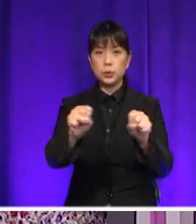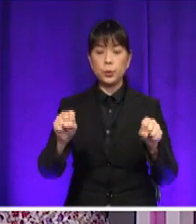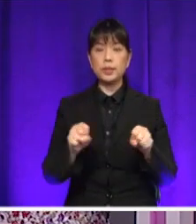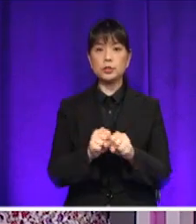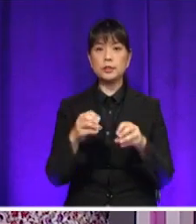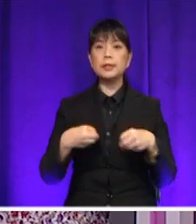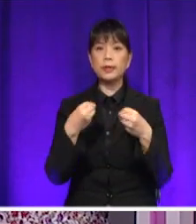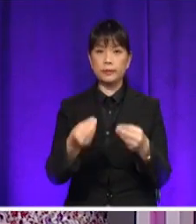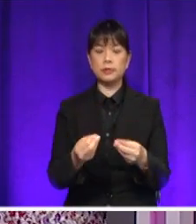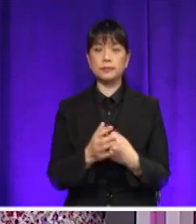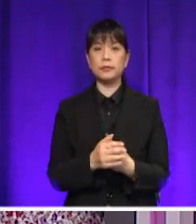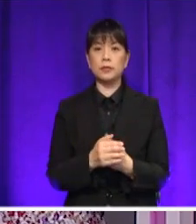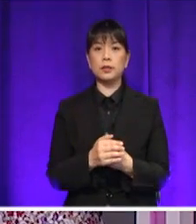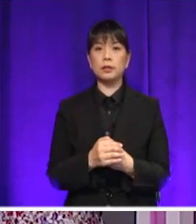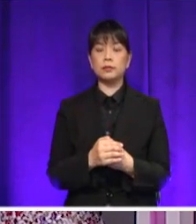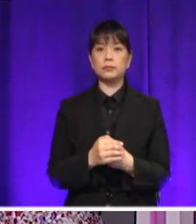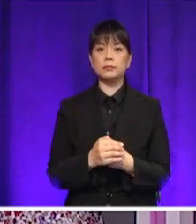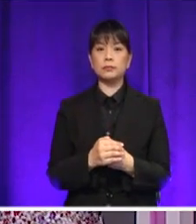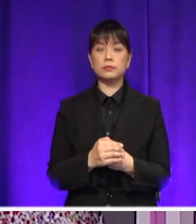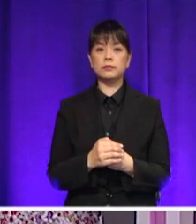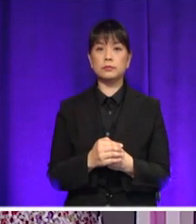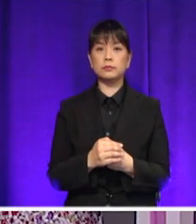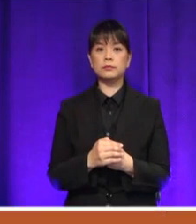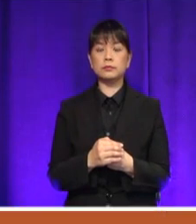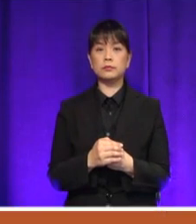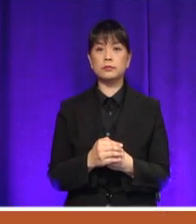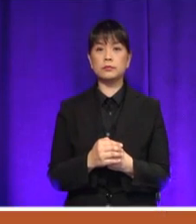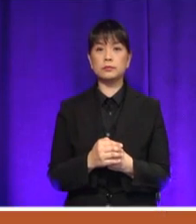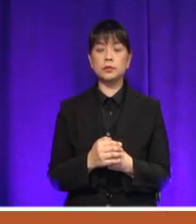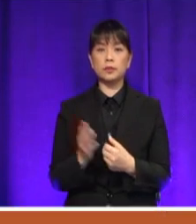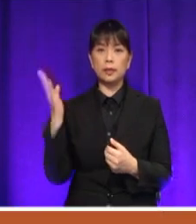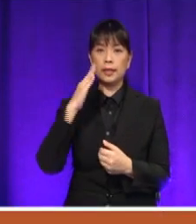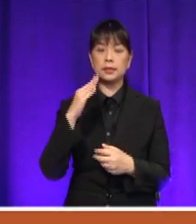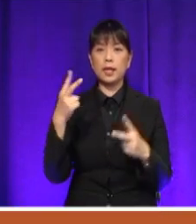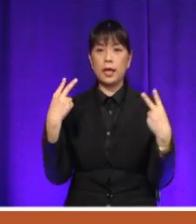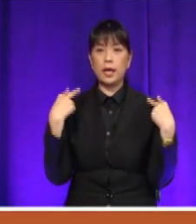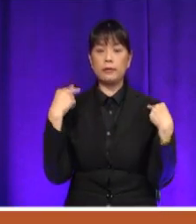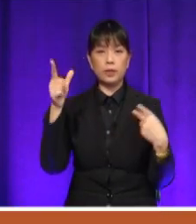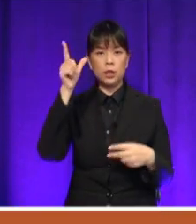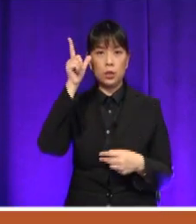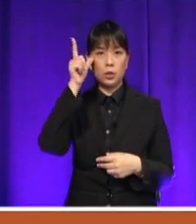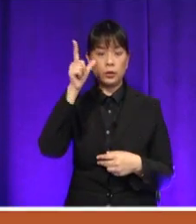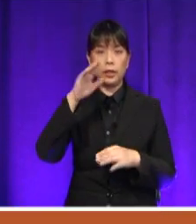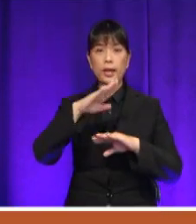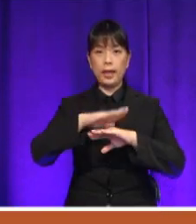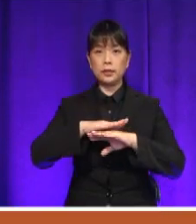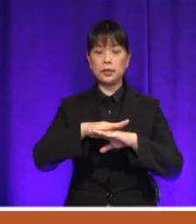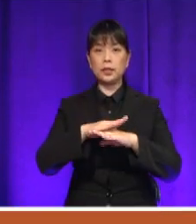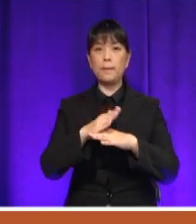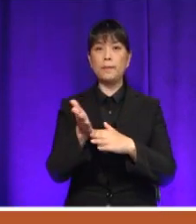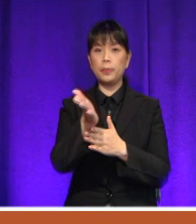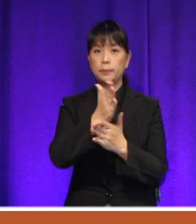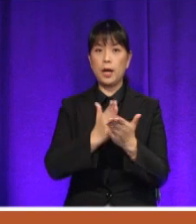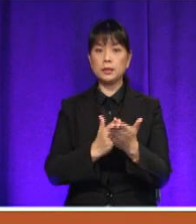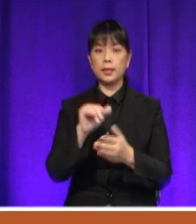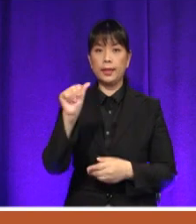example, in the textbook that you can see on screen, let's have a look at part A. Okay, guys, I think you guys can